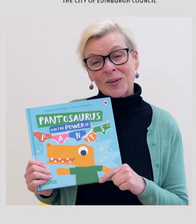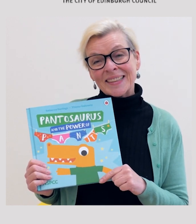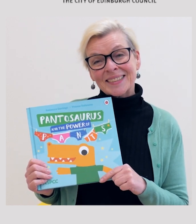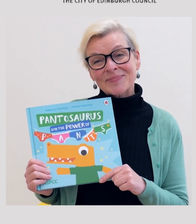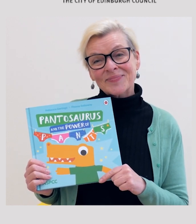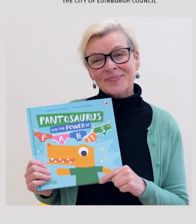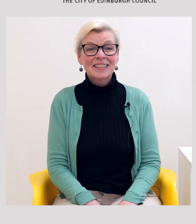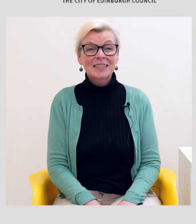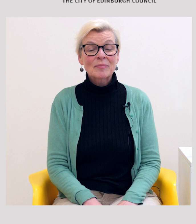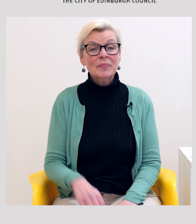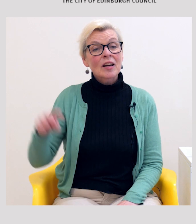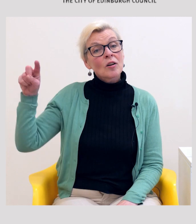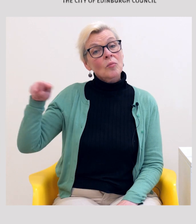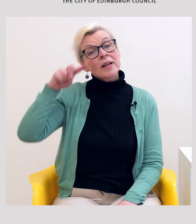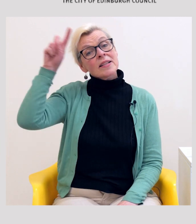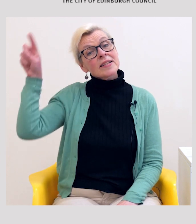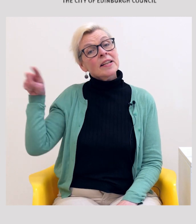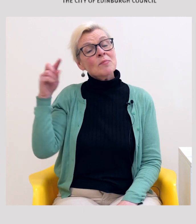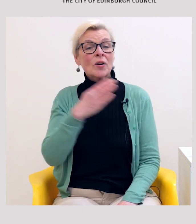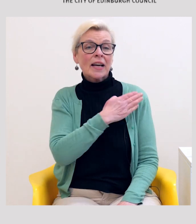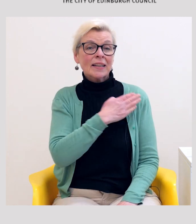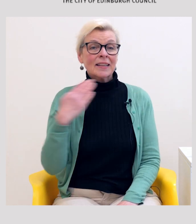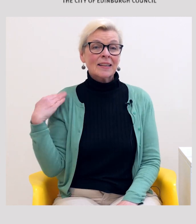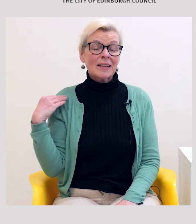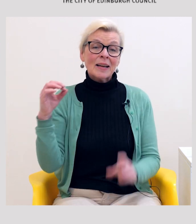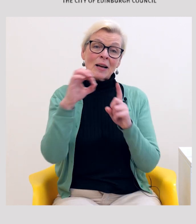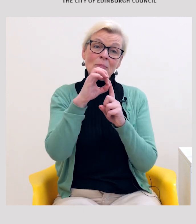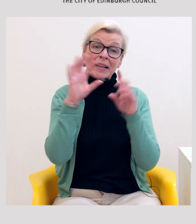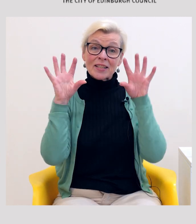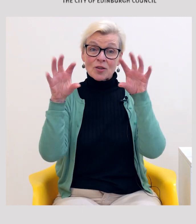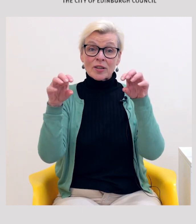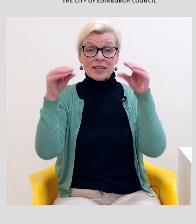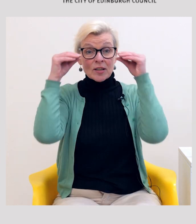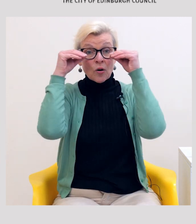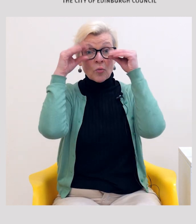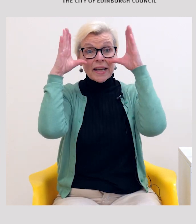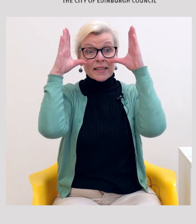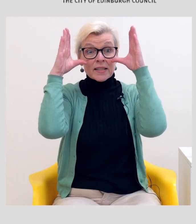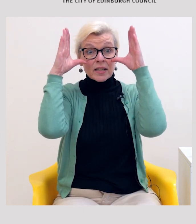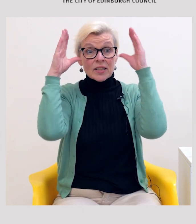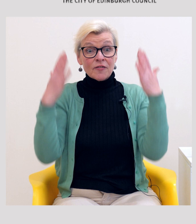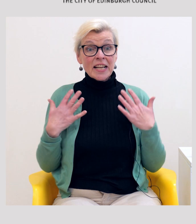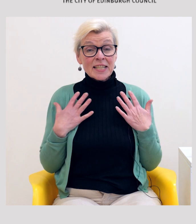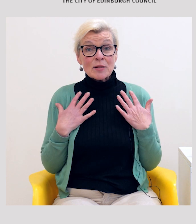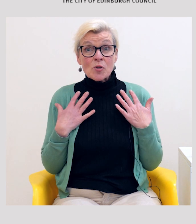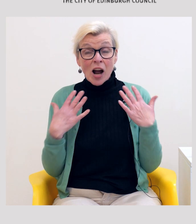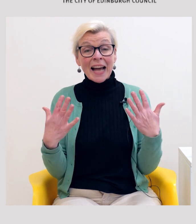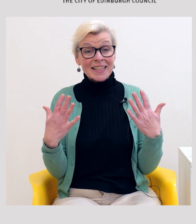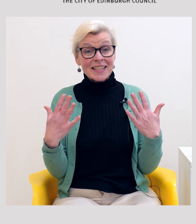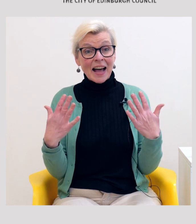you enjoy it. One sunny morning, Pantosaurus wakes to find